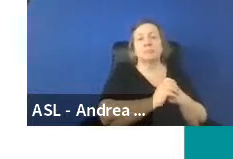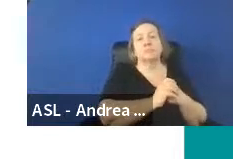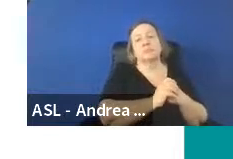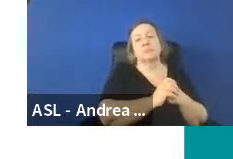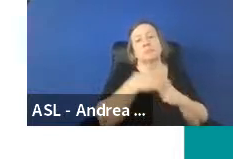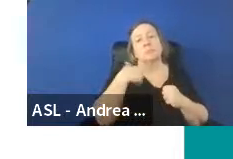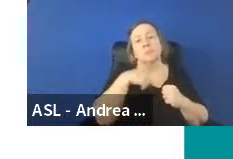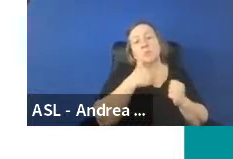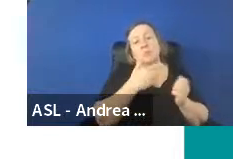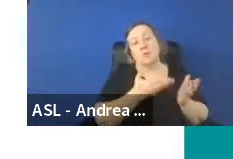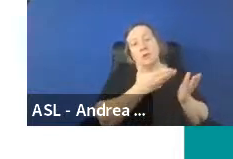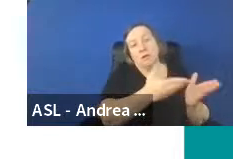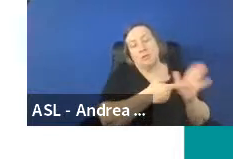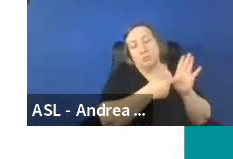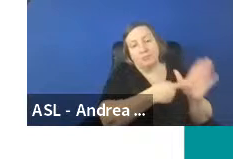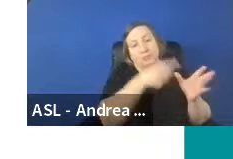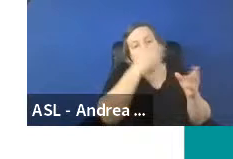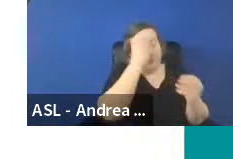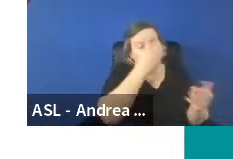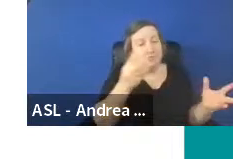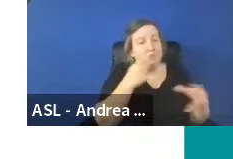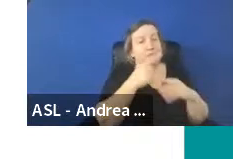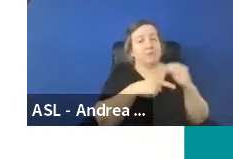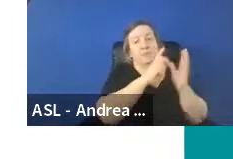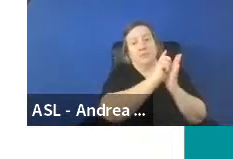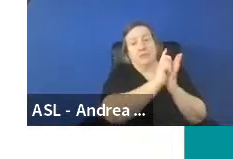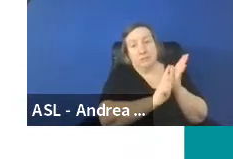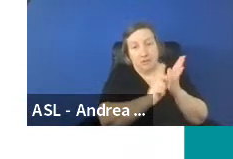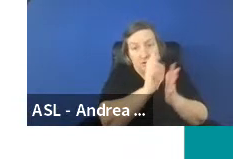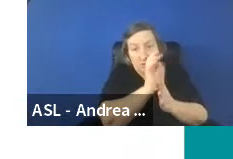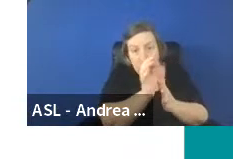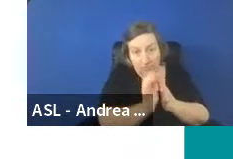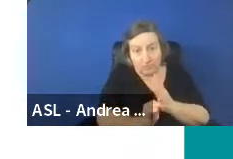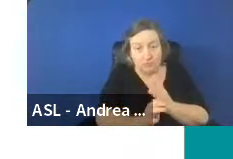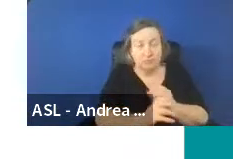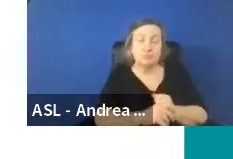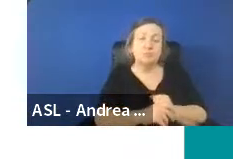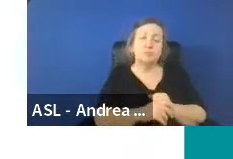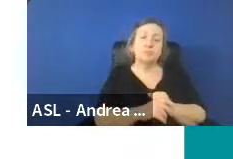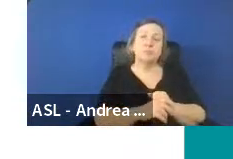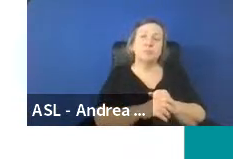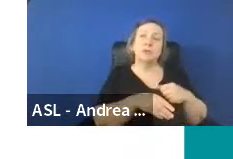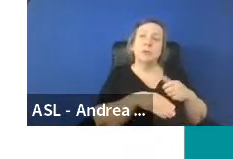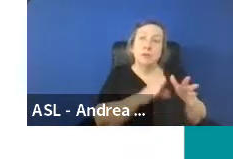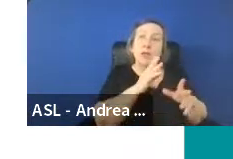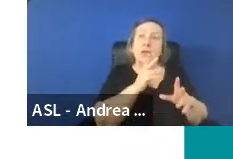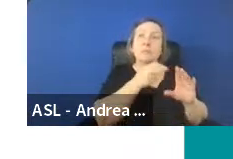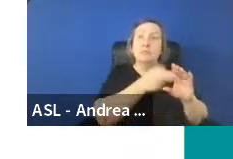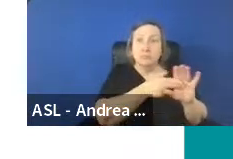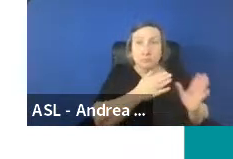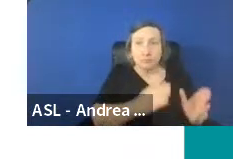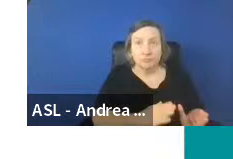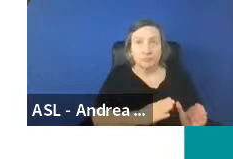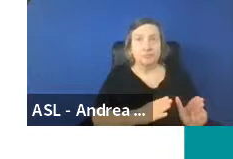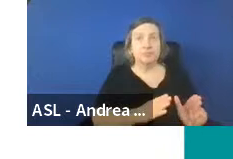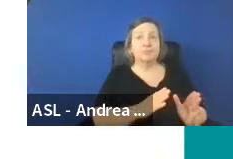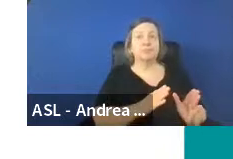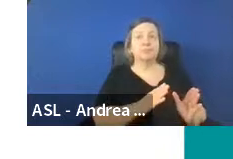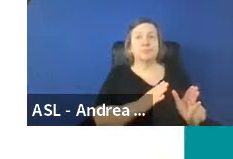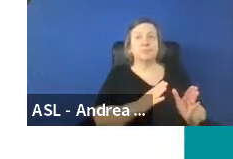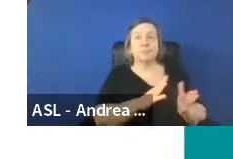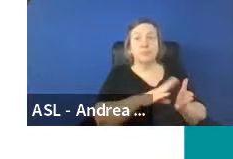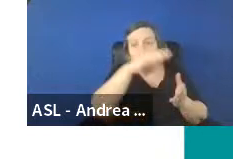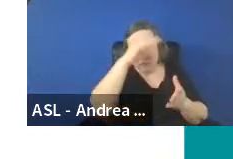we presented information about the design options, really allowing for the participants to